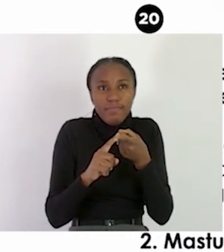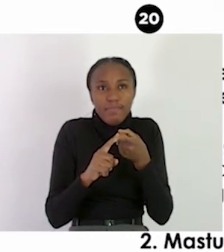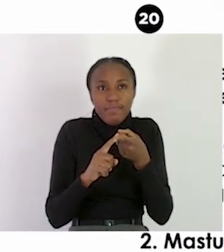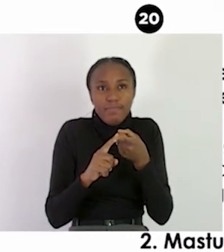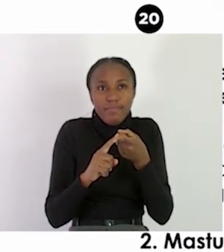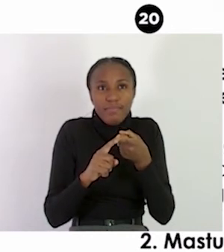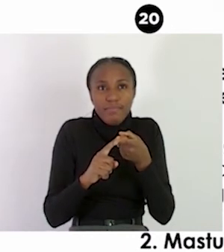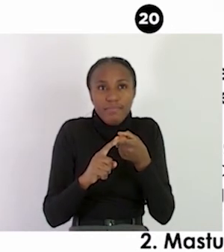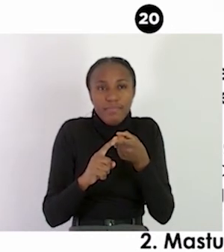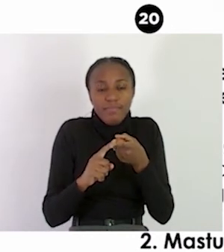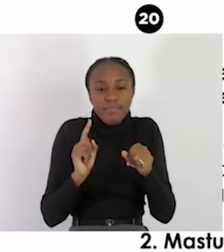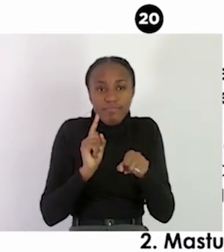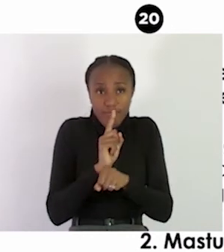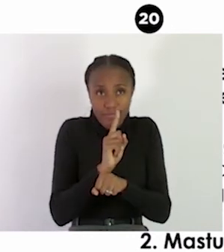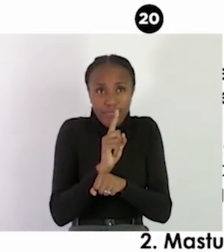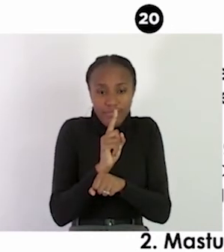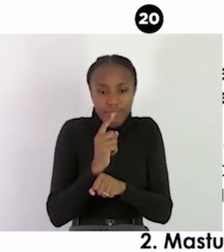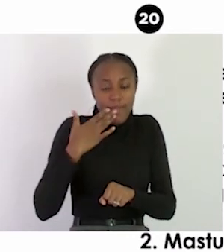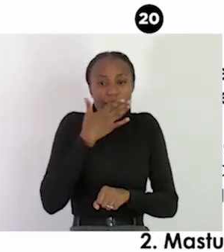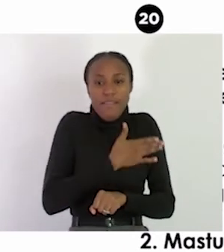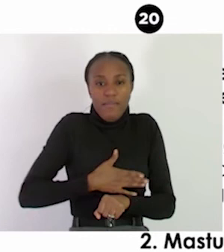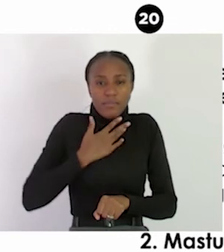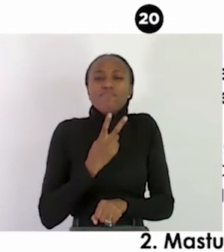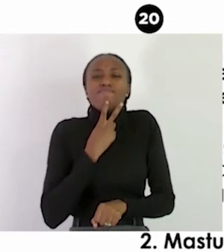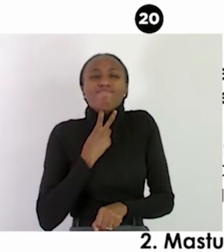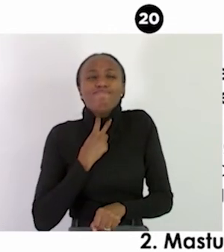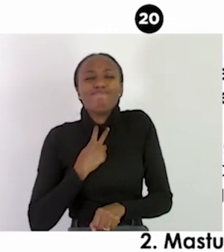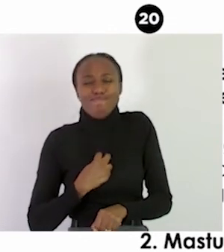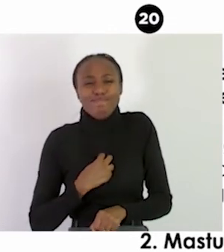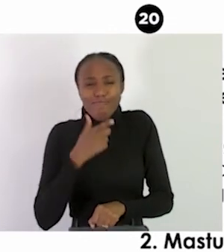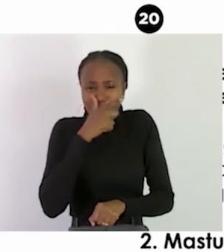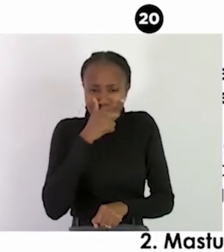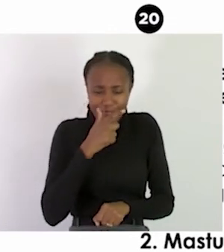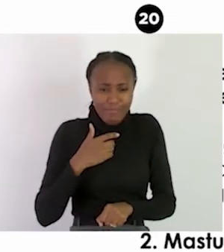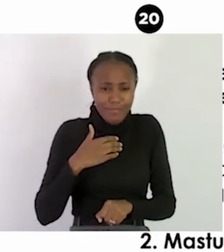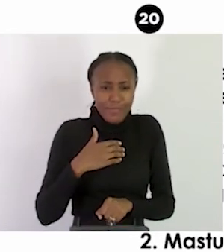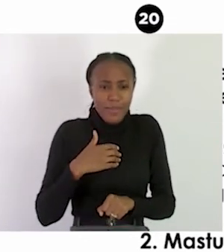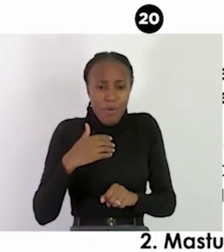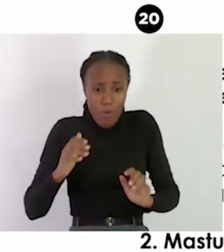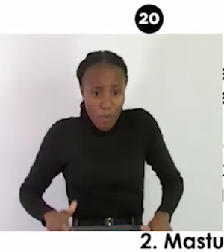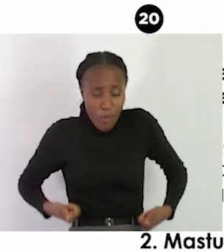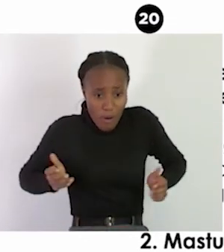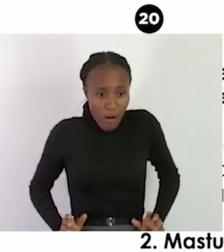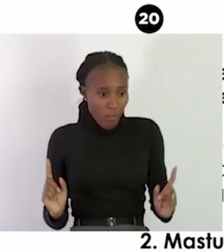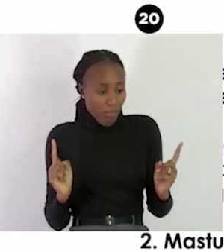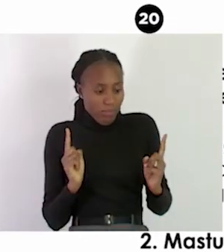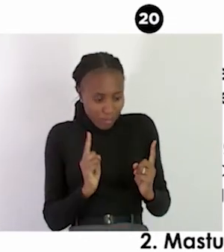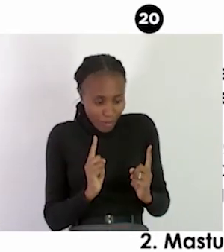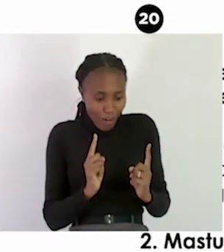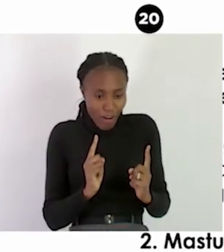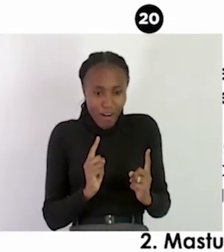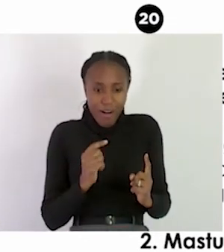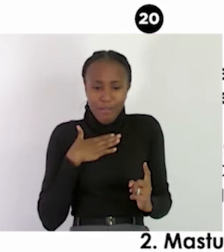The first sexual response is the feelings of attraction. Boys are attracted to girls, girls are attracted